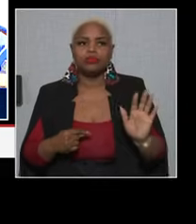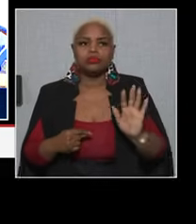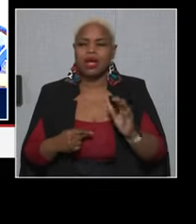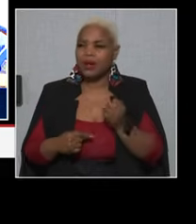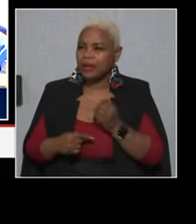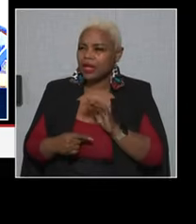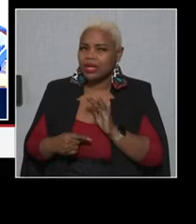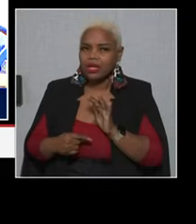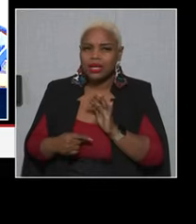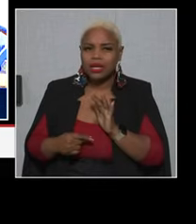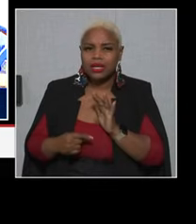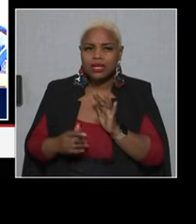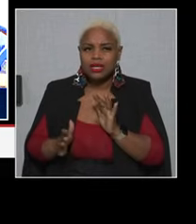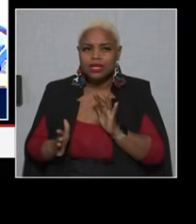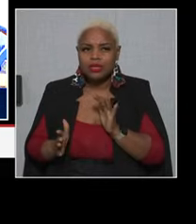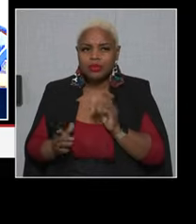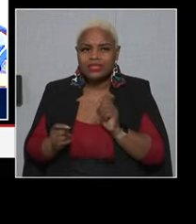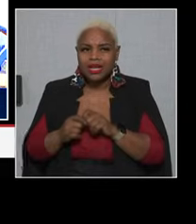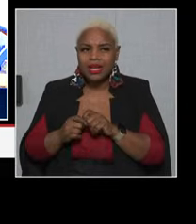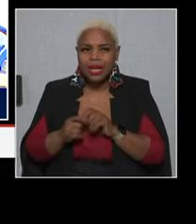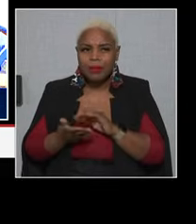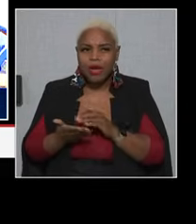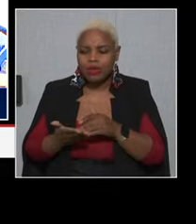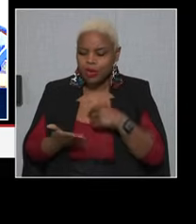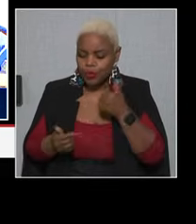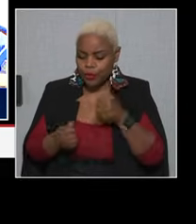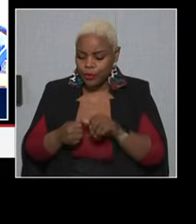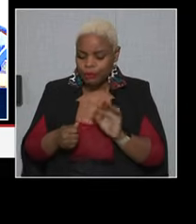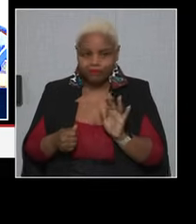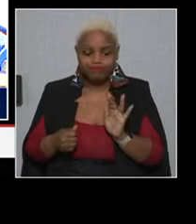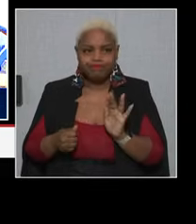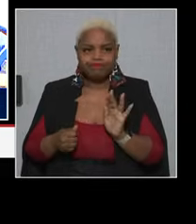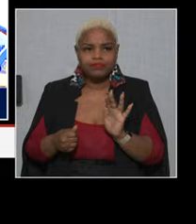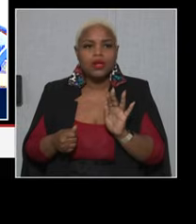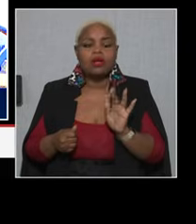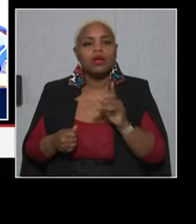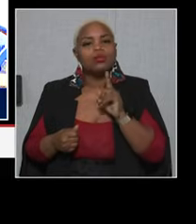much. That we had cuts that we had to make